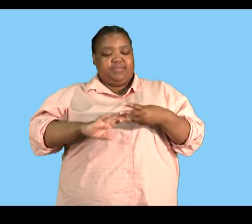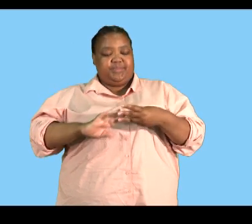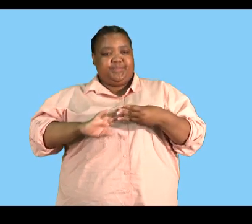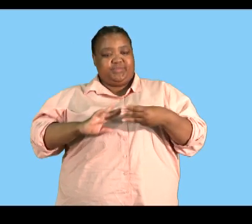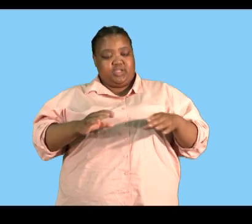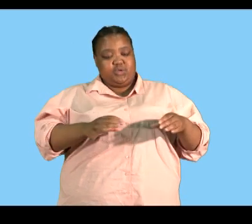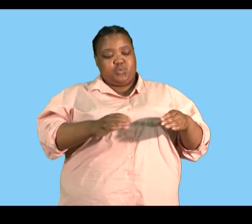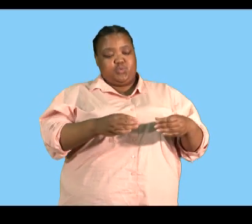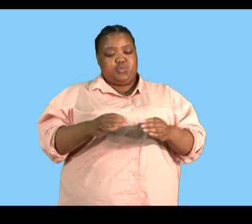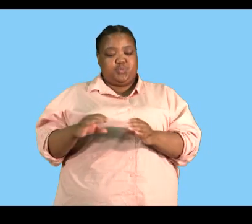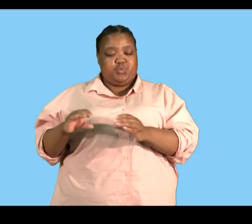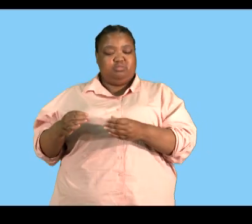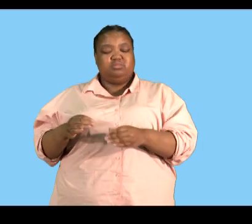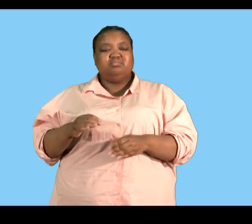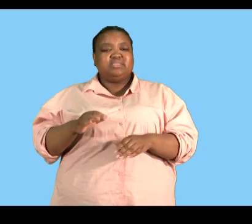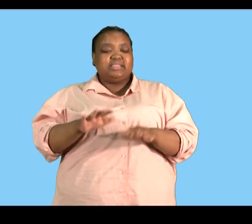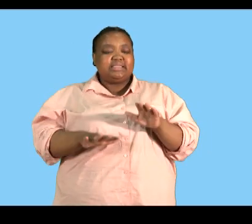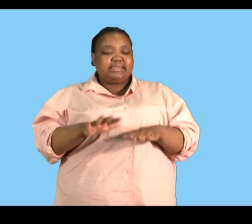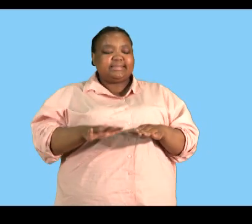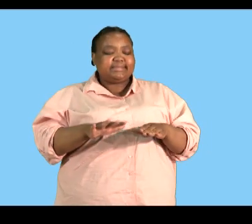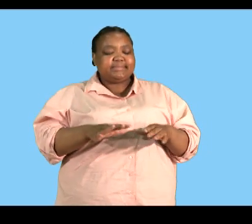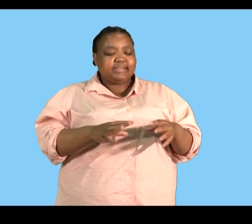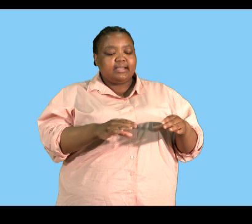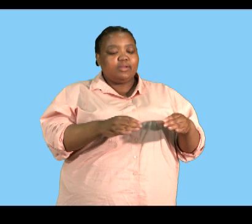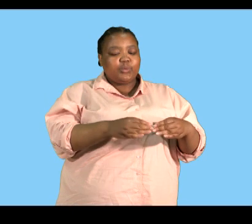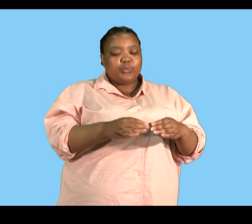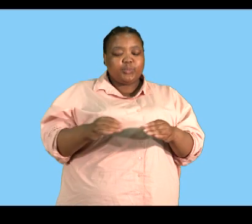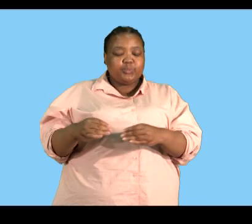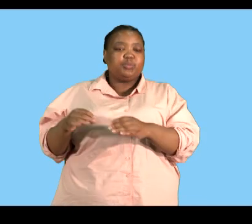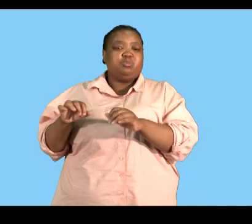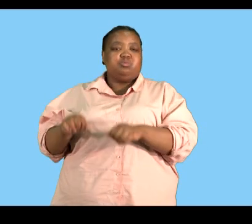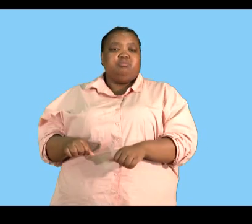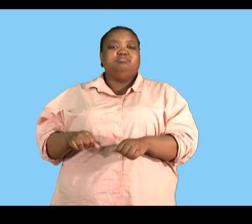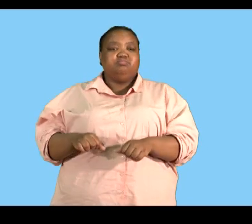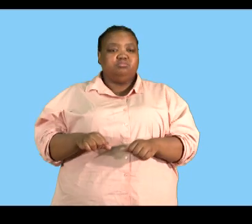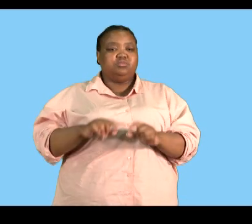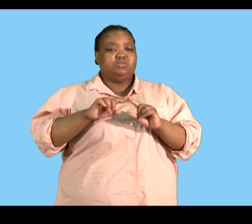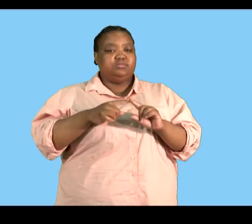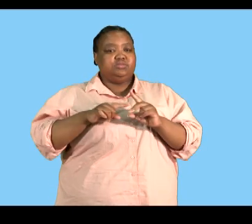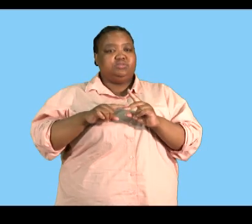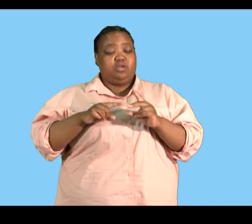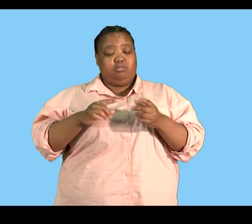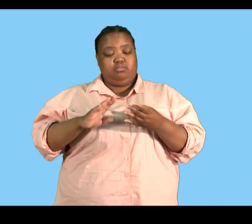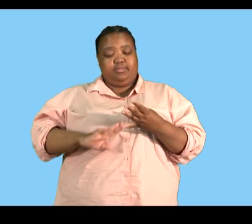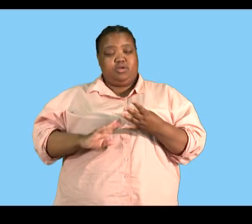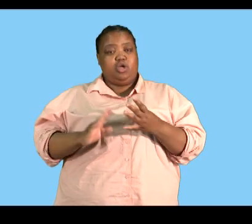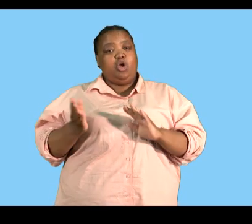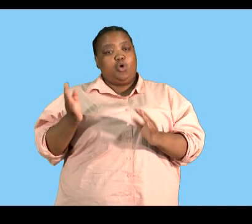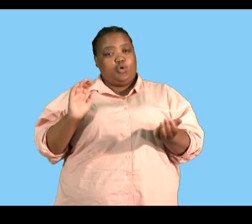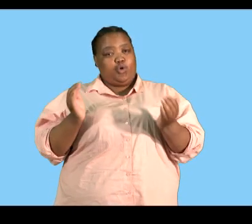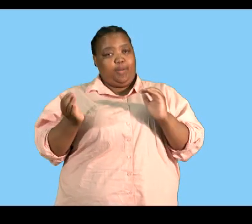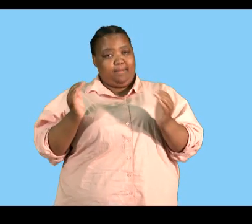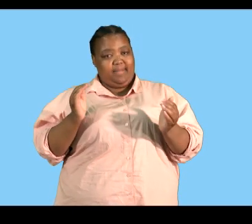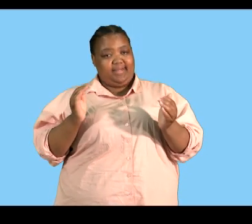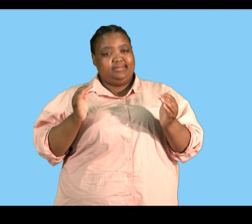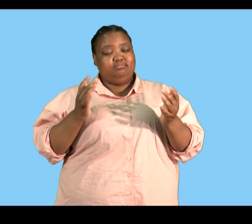group things based on the common characteristics. Comparing, it's a point out, or you'll have to show similarities or